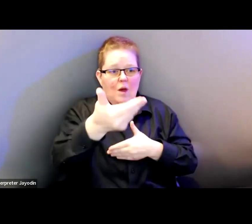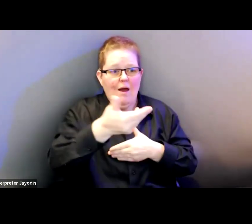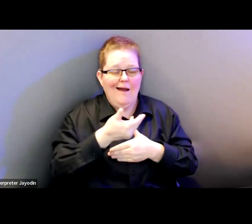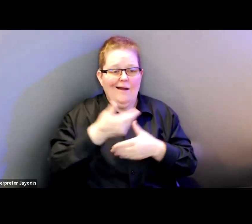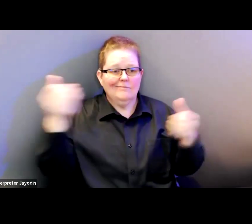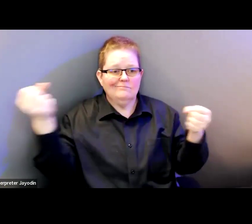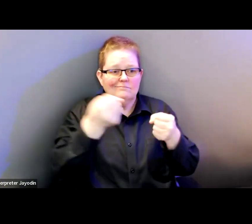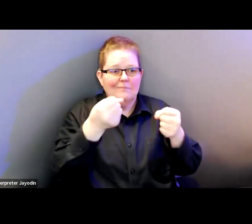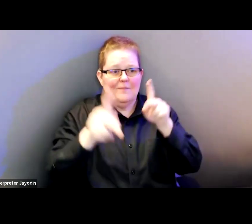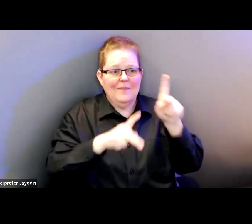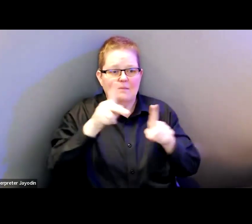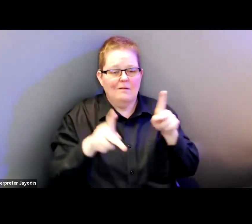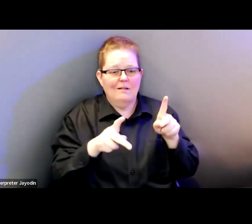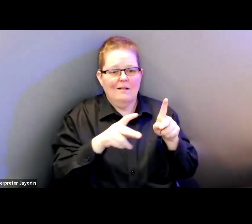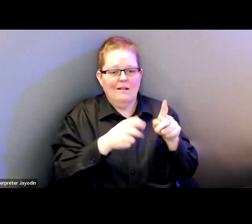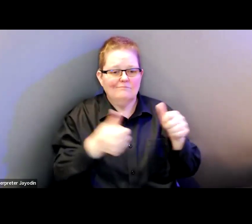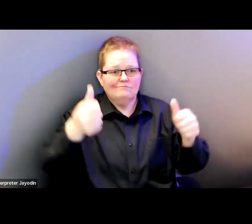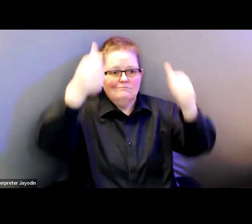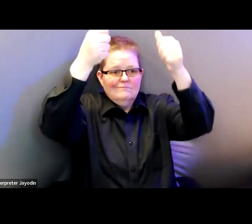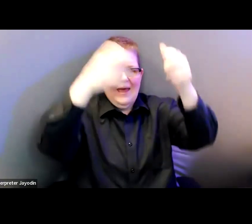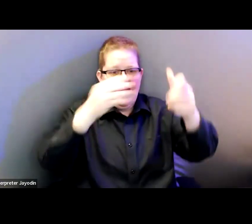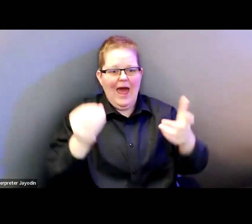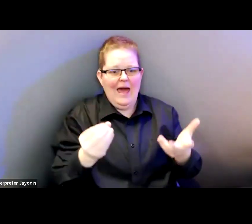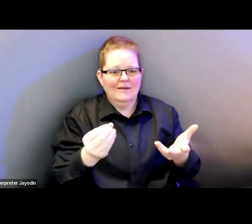to throw something over the wall and hope it sticks.